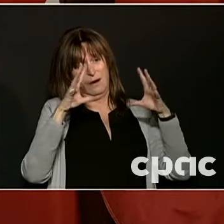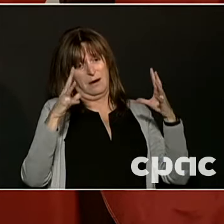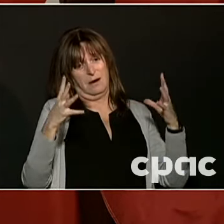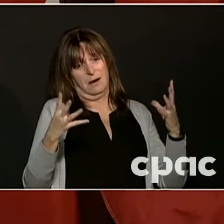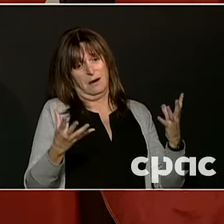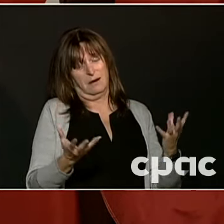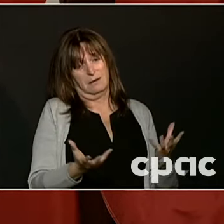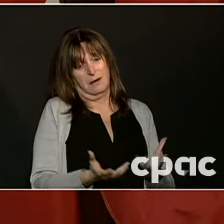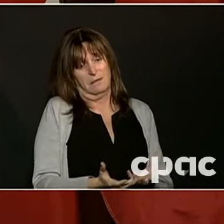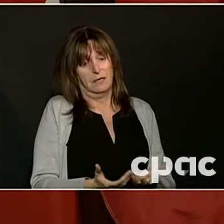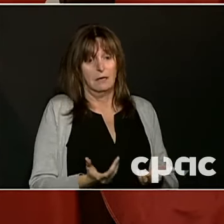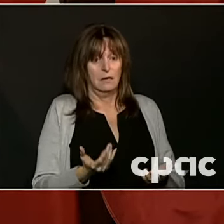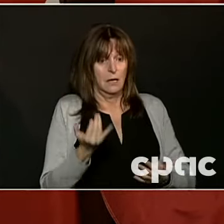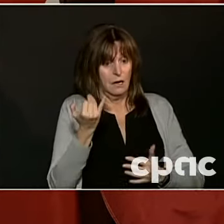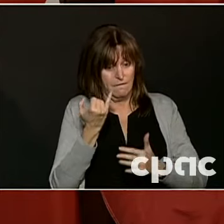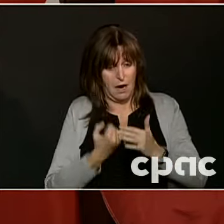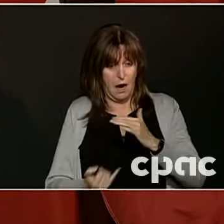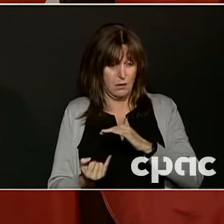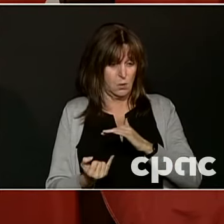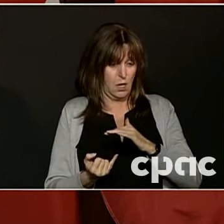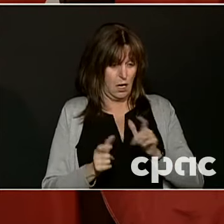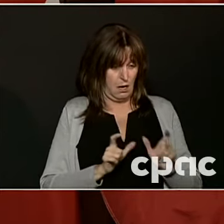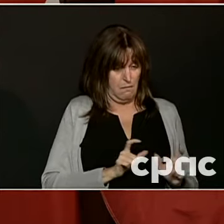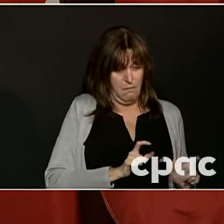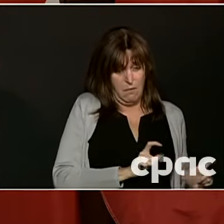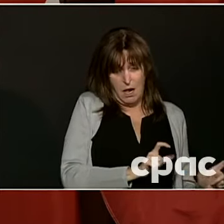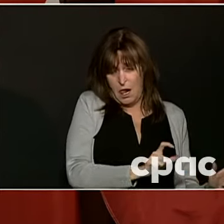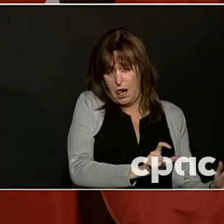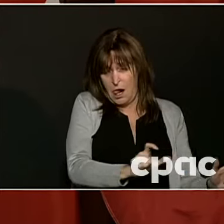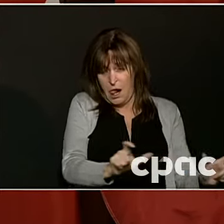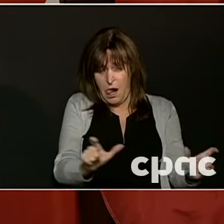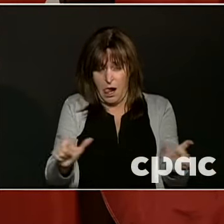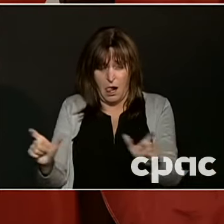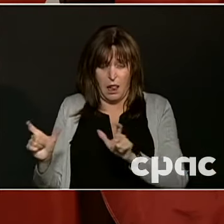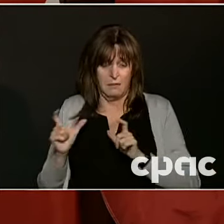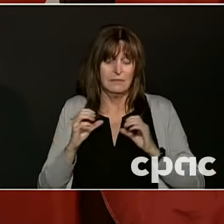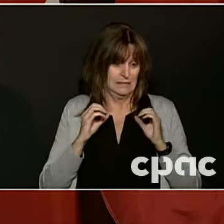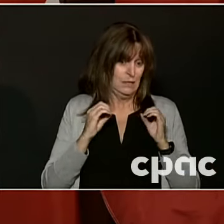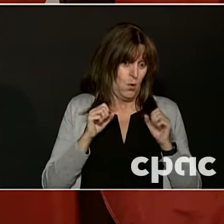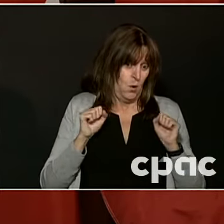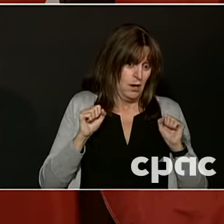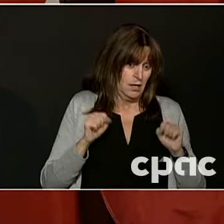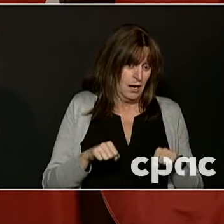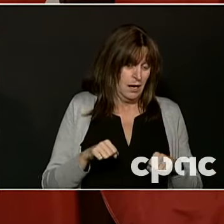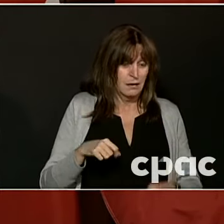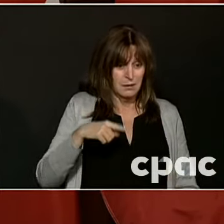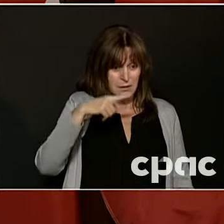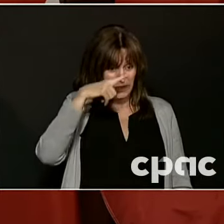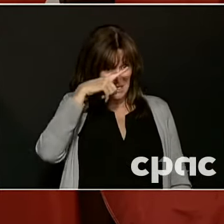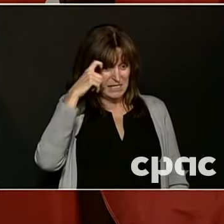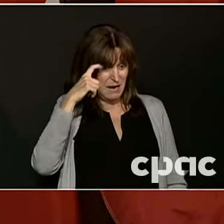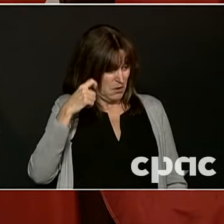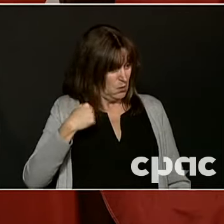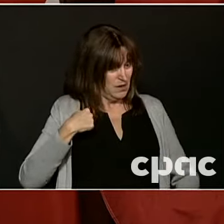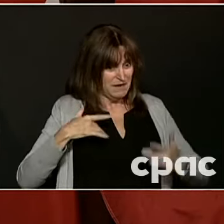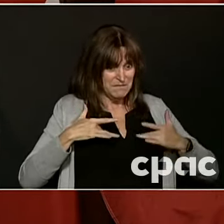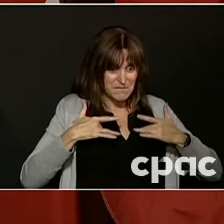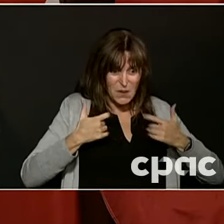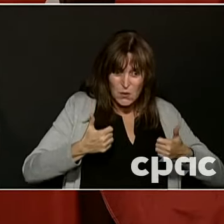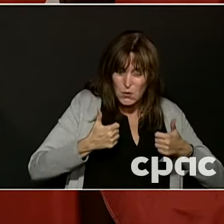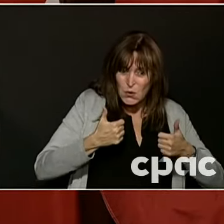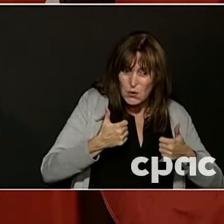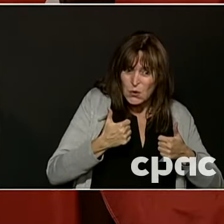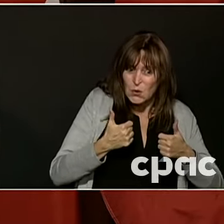people out, you might get down to that level. As you recall, in the summer, we were feeling pretty good about ourselves. We were down well below 100 for the whole